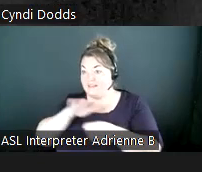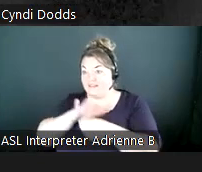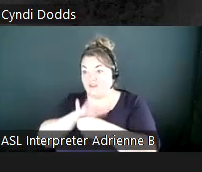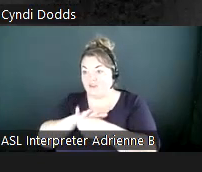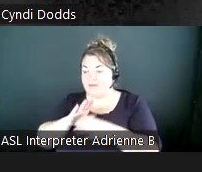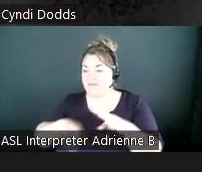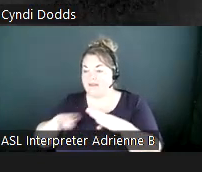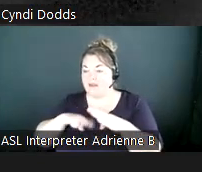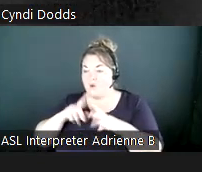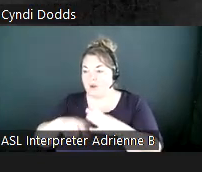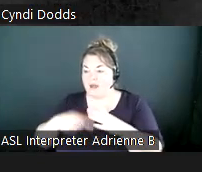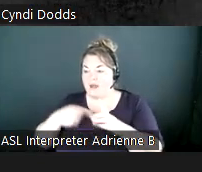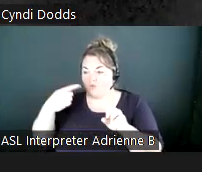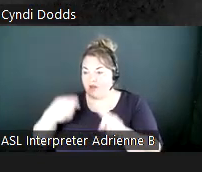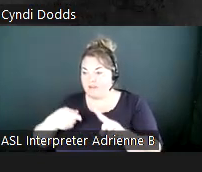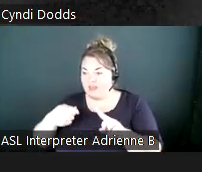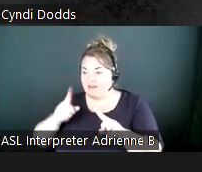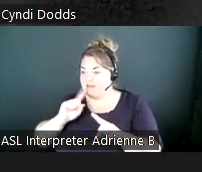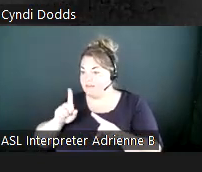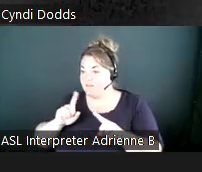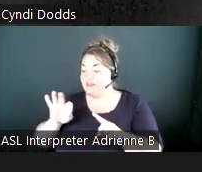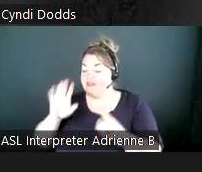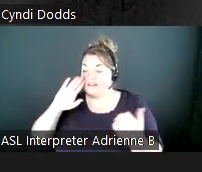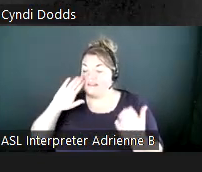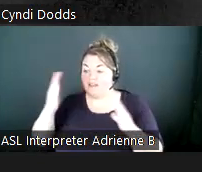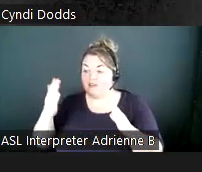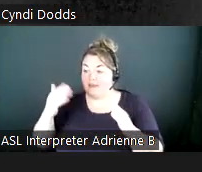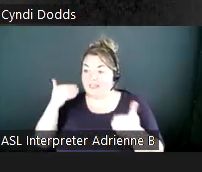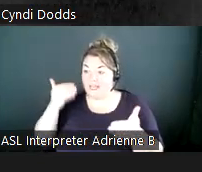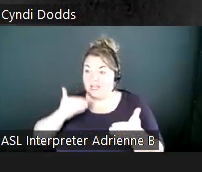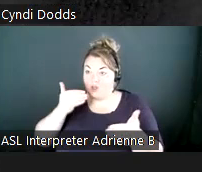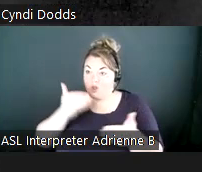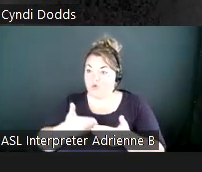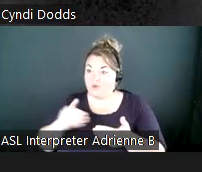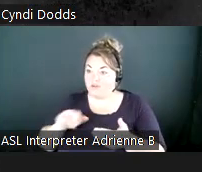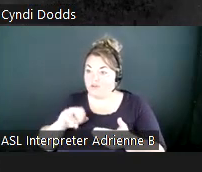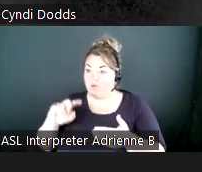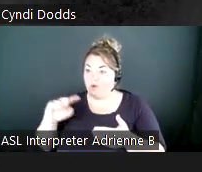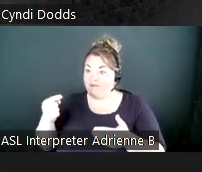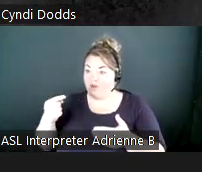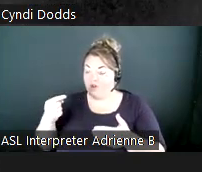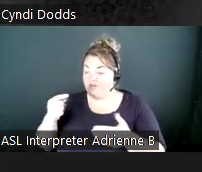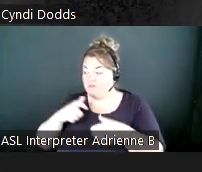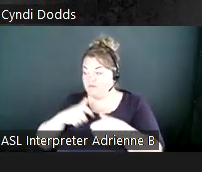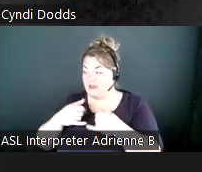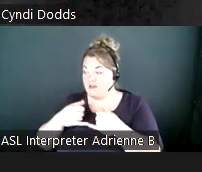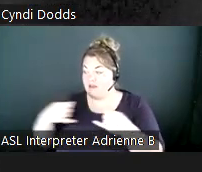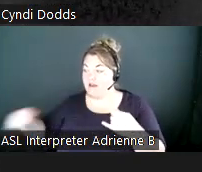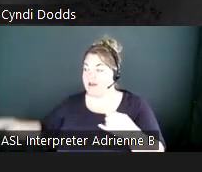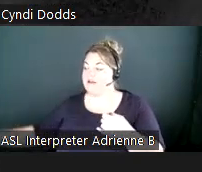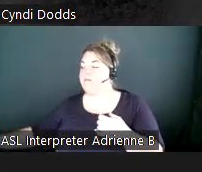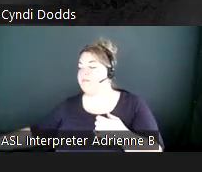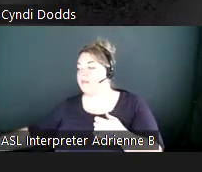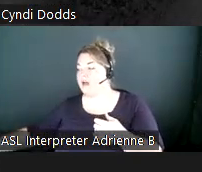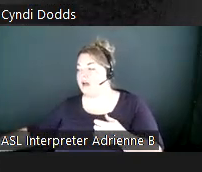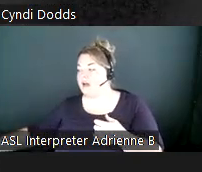what I'm driving at is that if it seems to be getting close to that January 1st timeline and